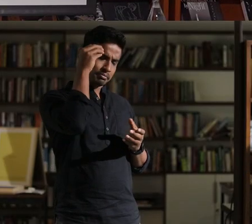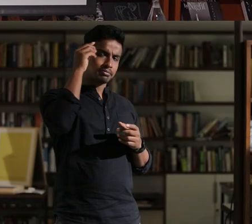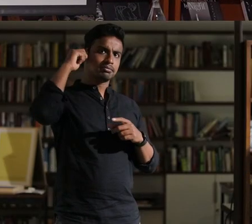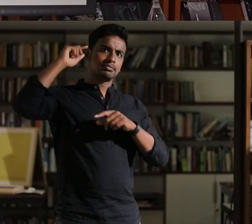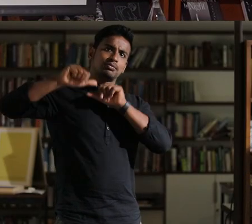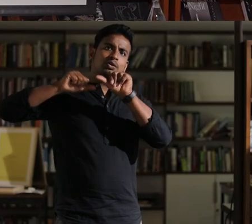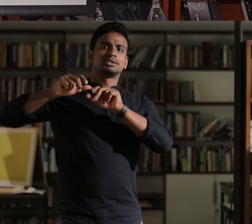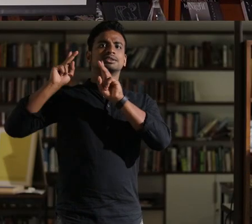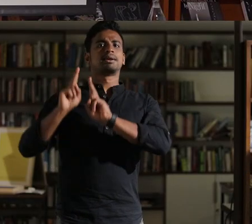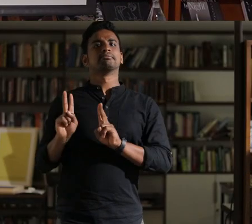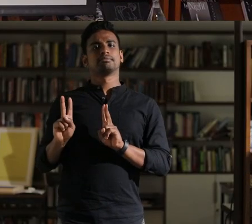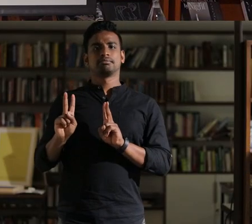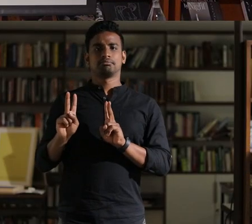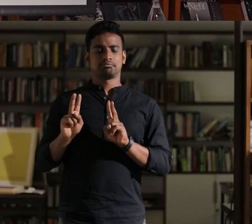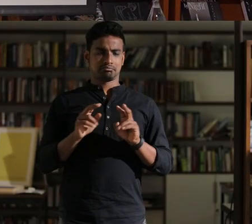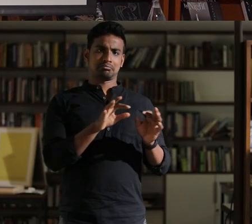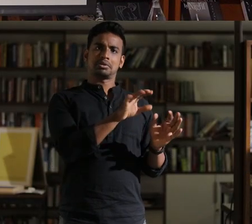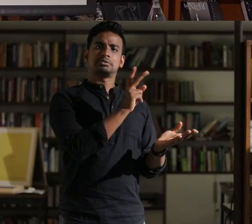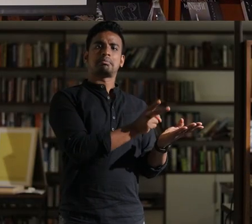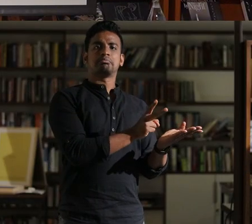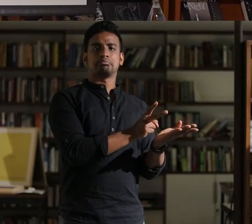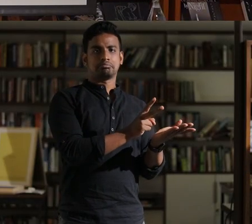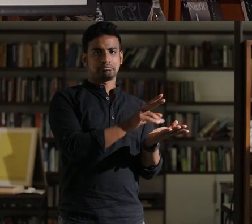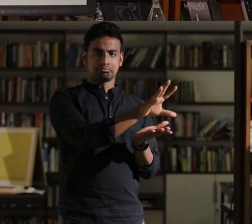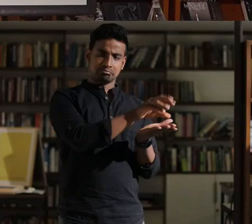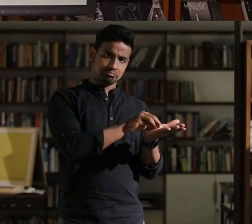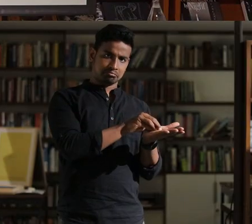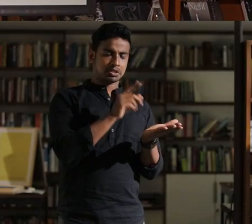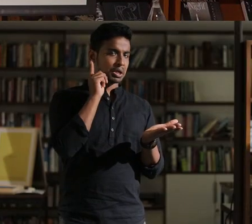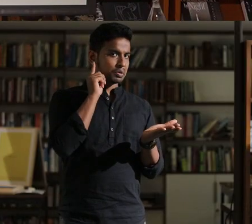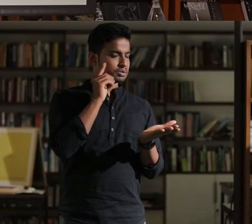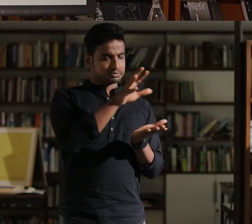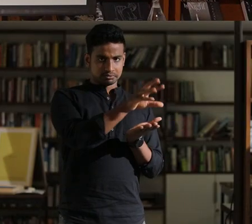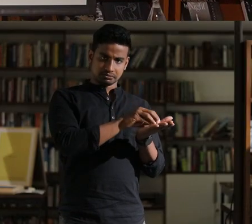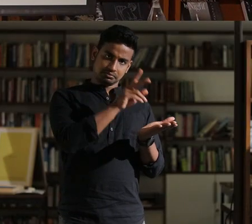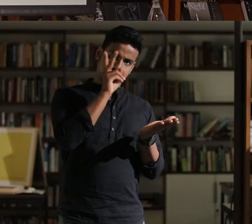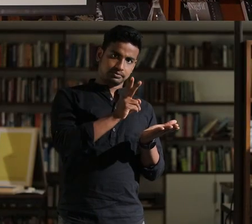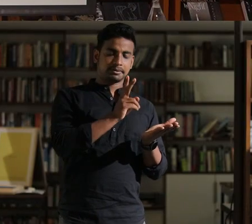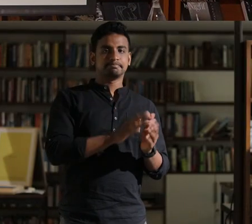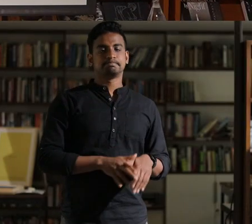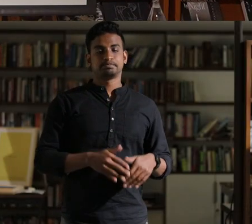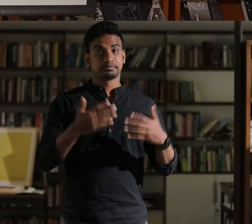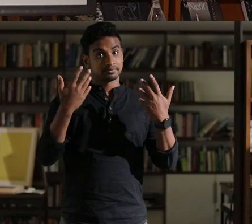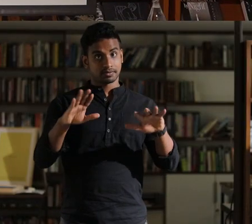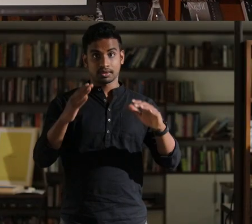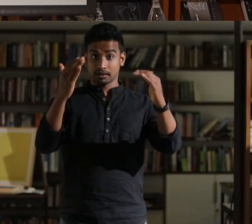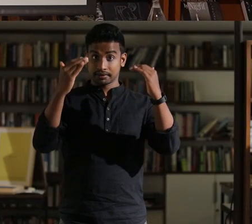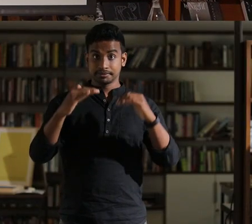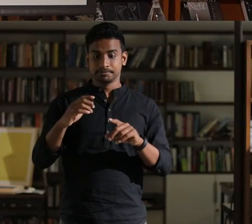So this project began initially as part of an IFA grant.